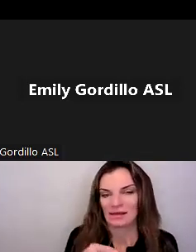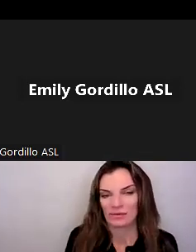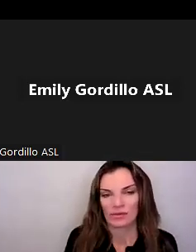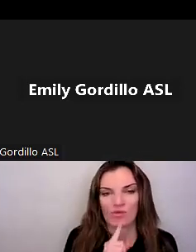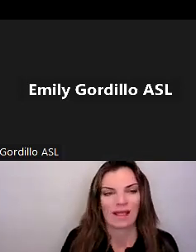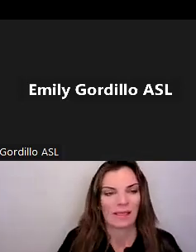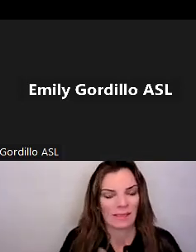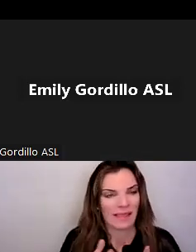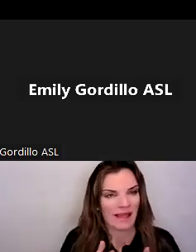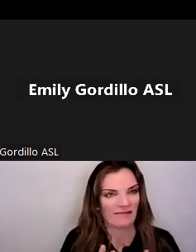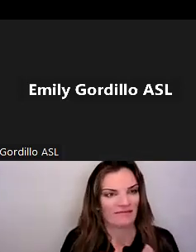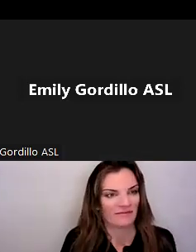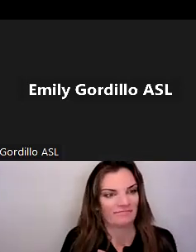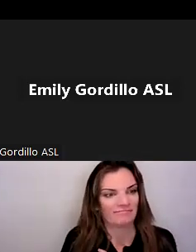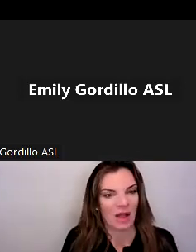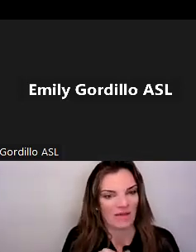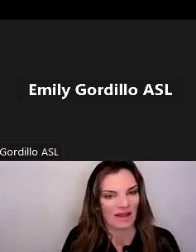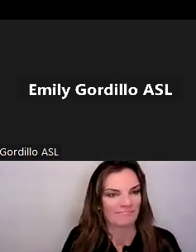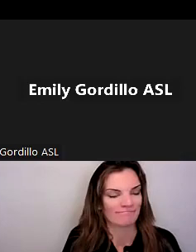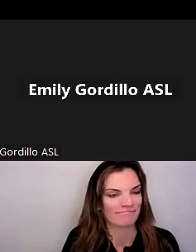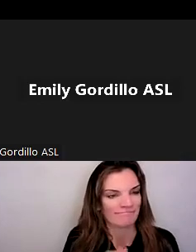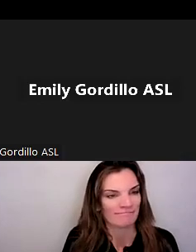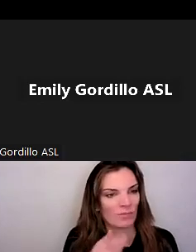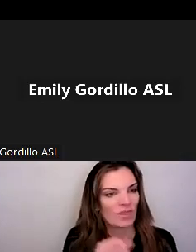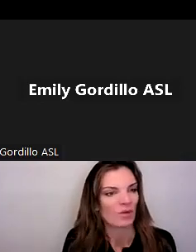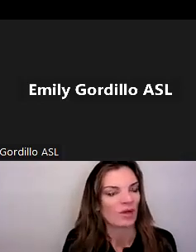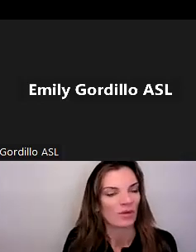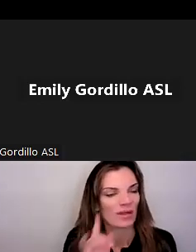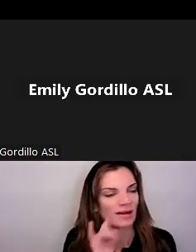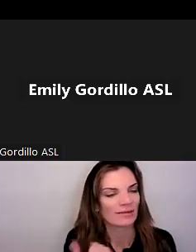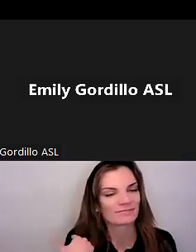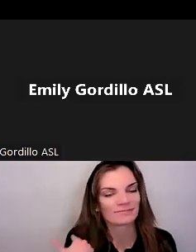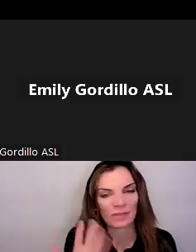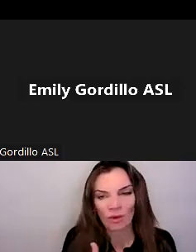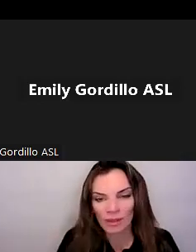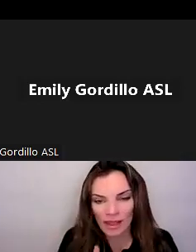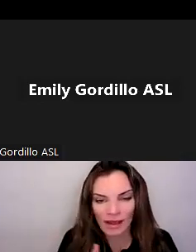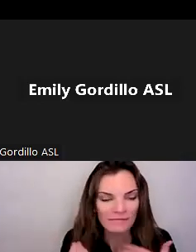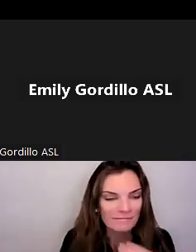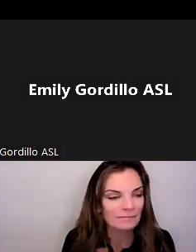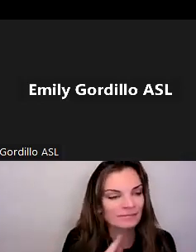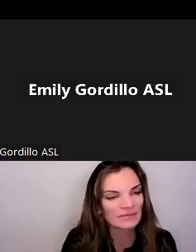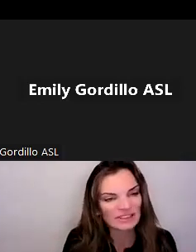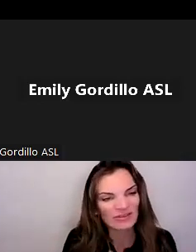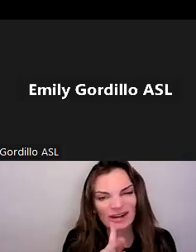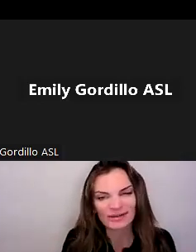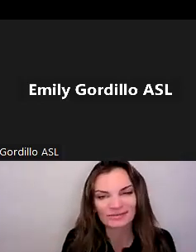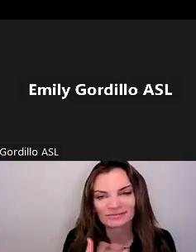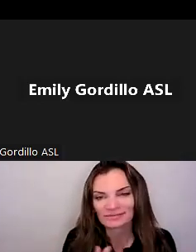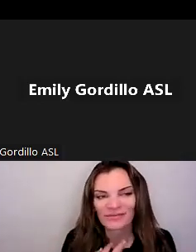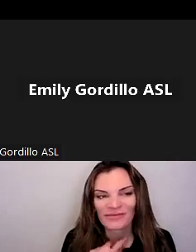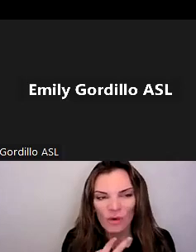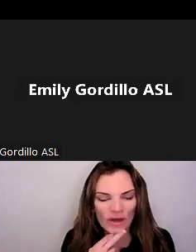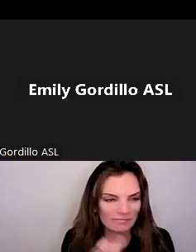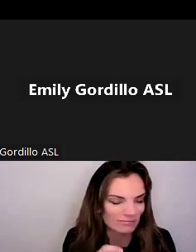life implications, what that correlates to, like I mentioned, for their life, so talking about like different kinds of voices that they may have trouble with,